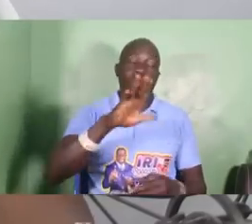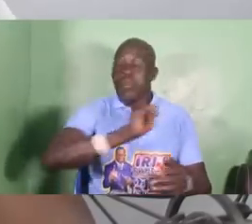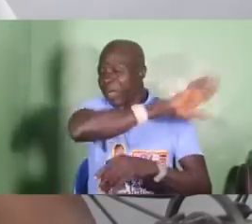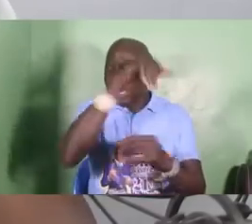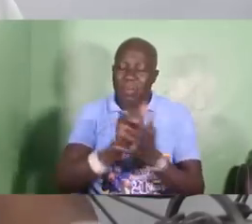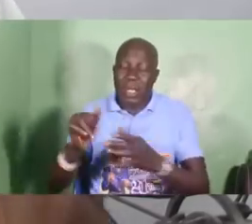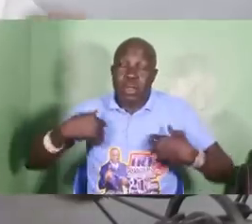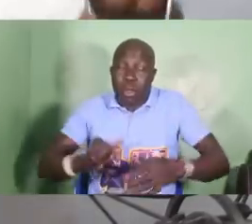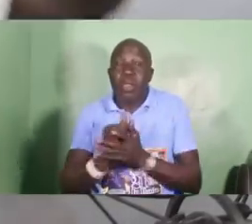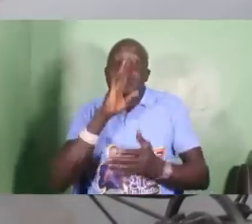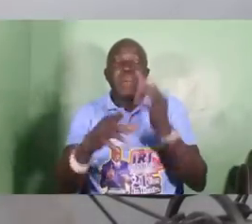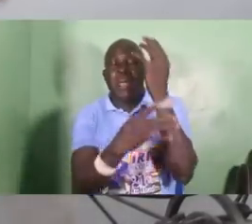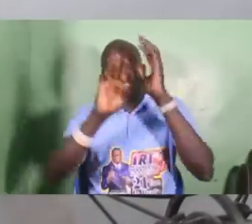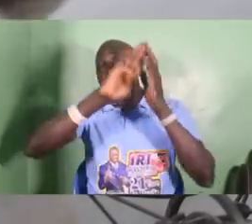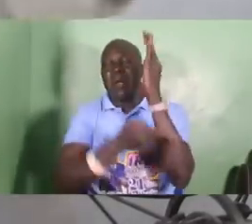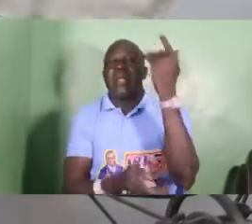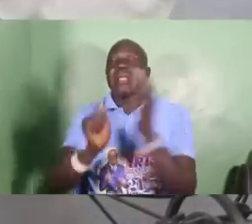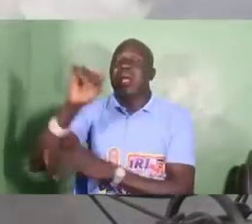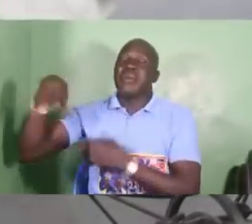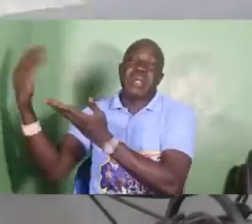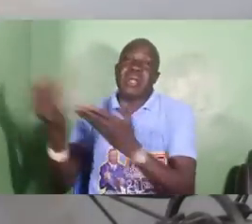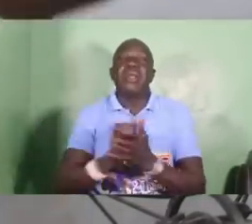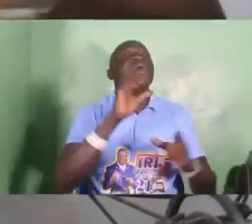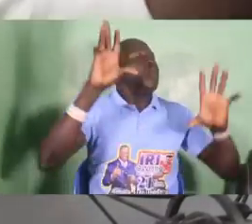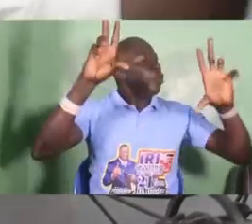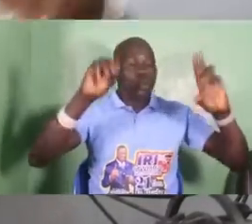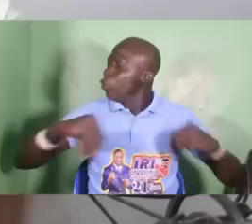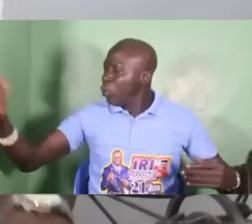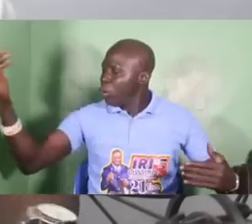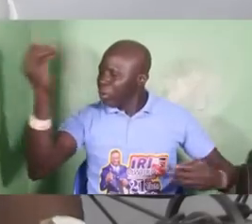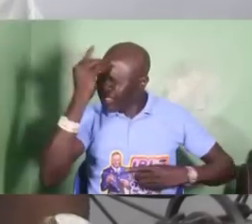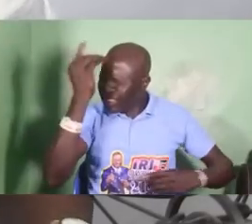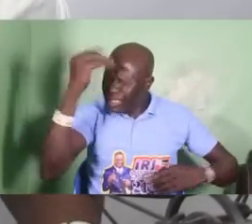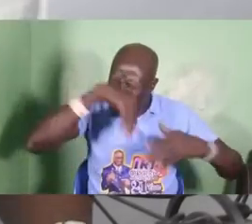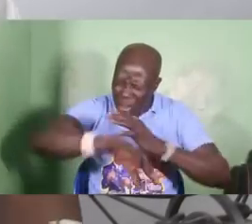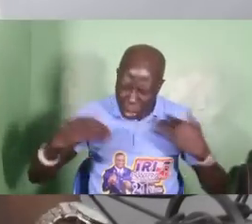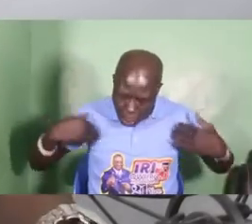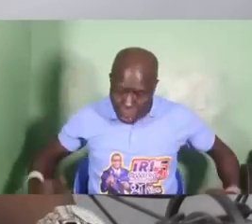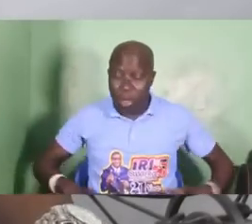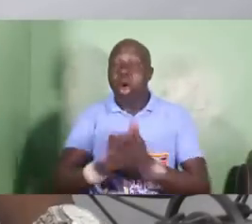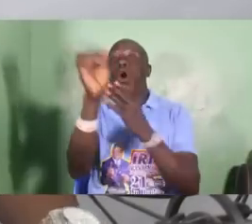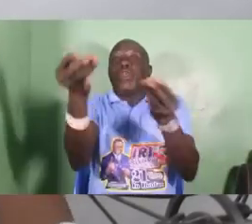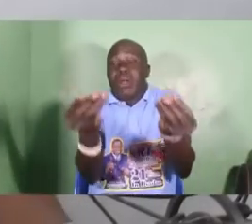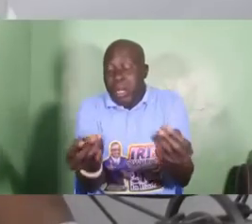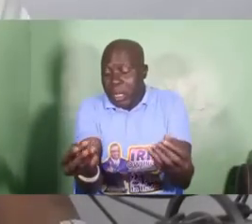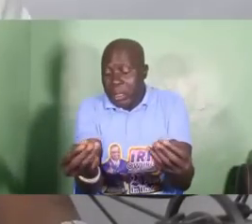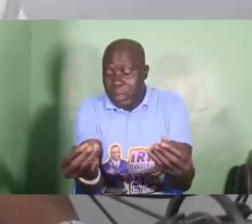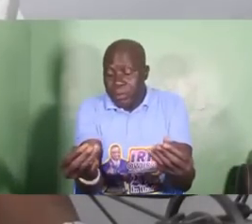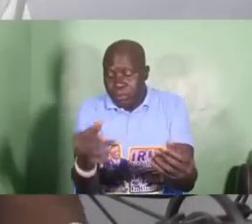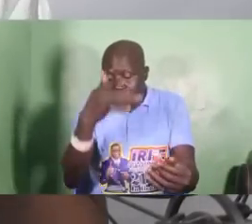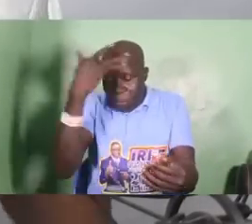miscarriage. There will not be miscarriage of barrenness. There will not be diseases in the land.